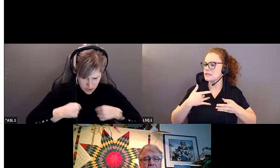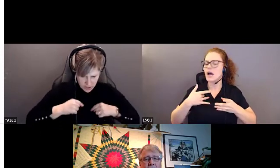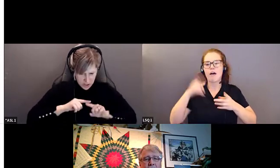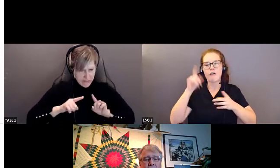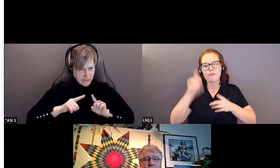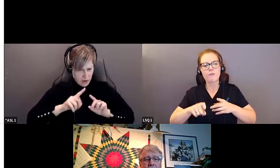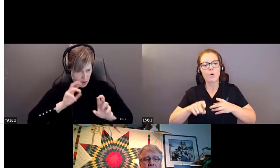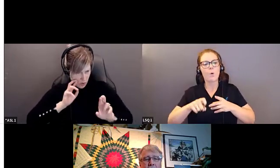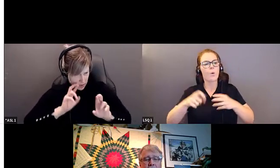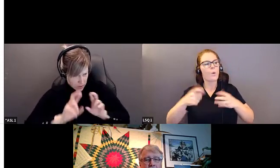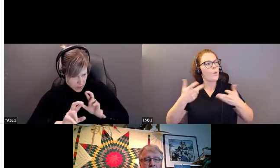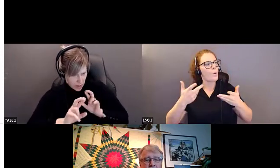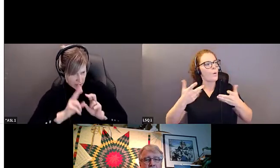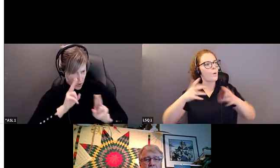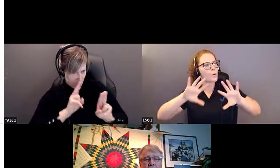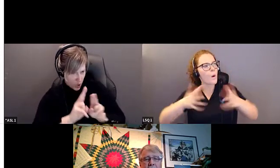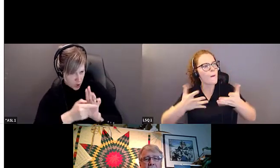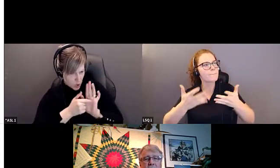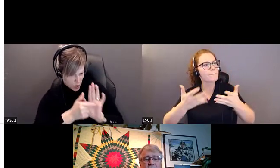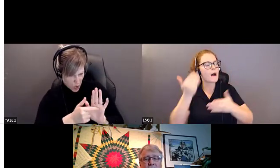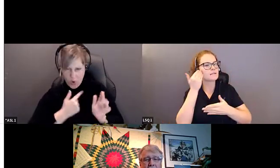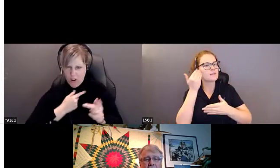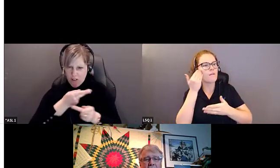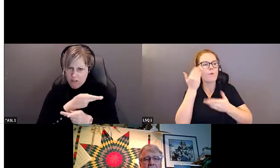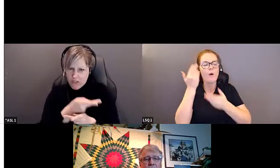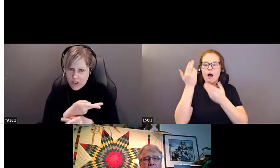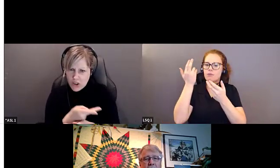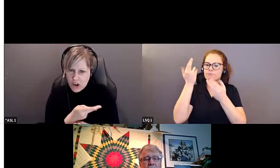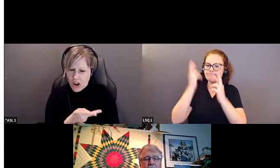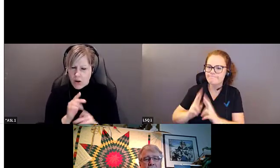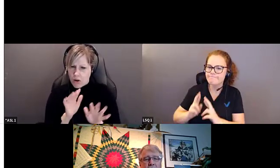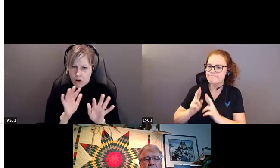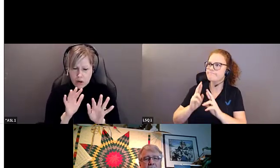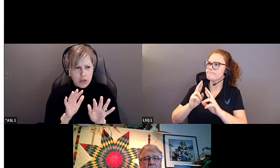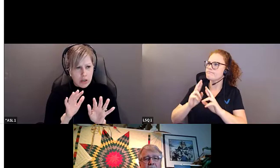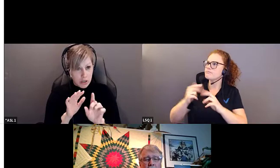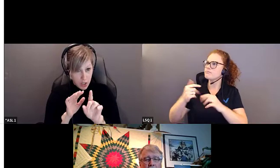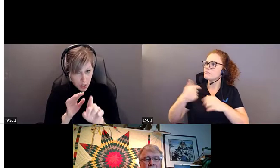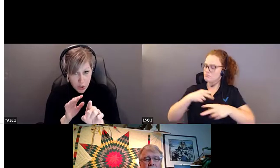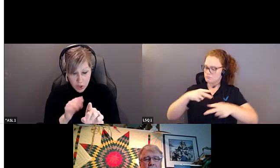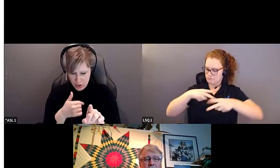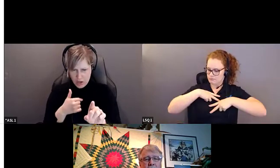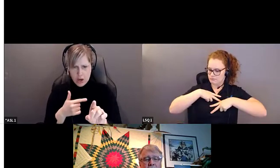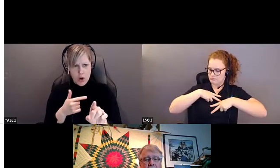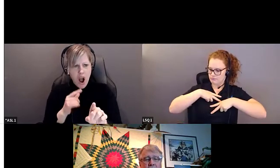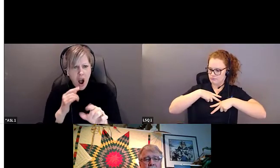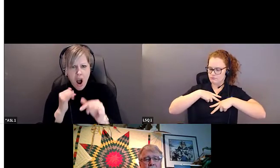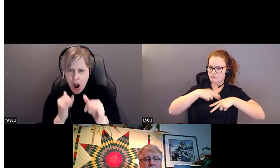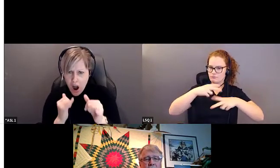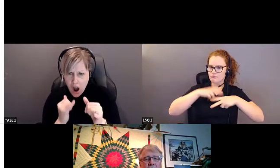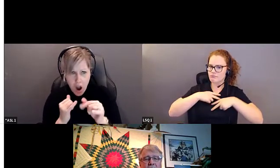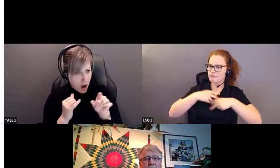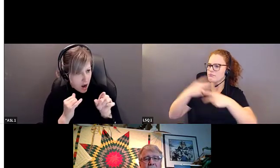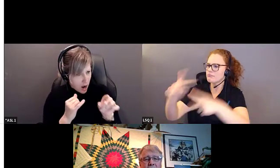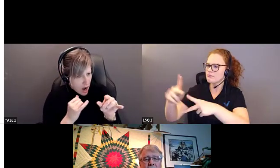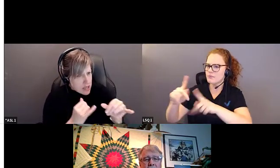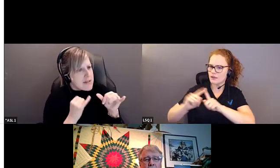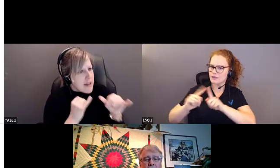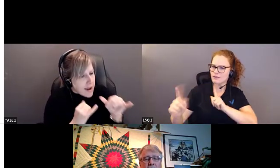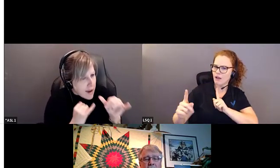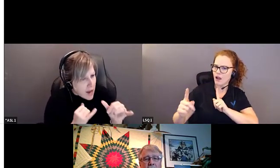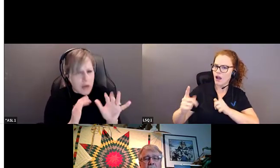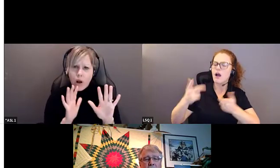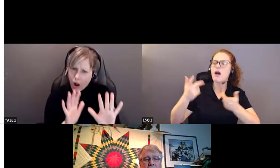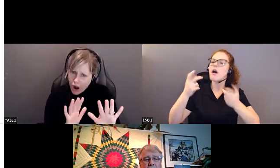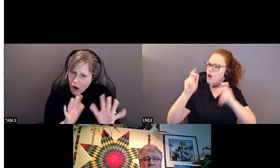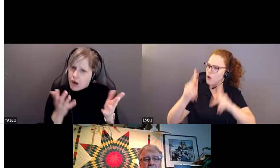those differences, and in addition then to find what it is that makes us common or the same as human beings.